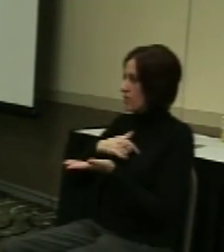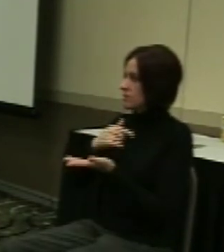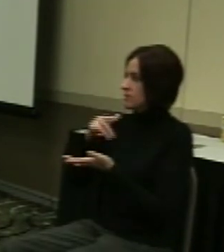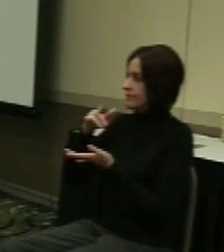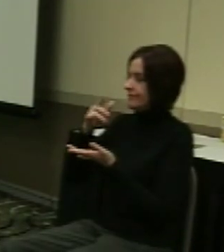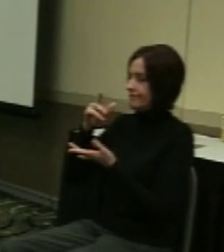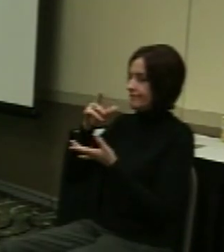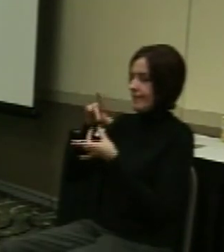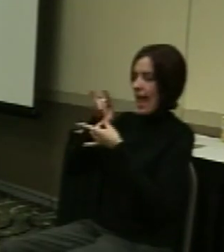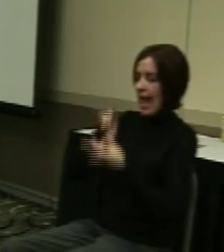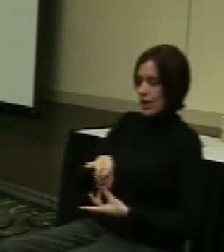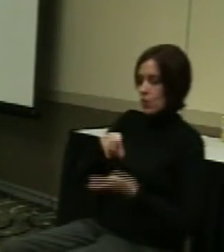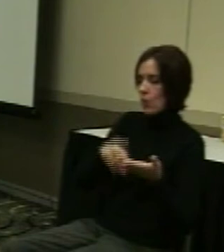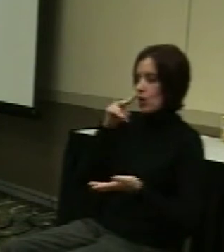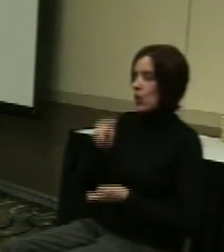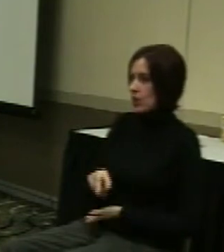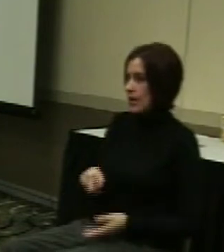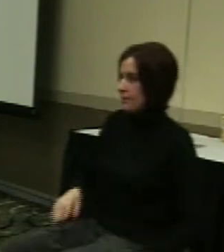anchor what we're looking at.